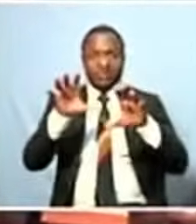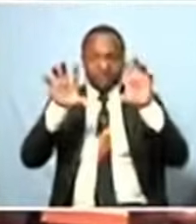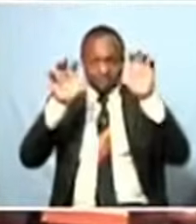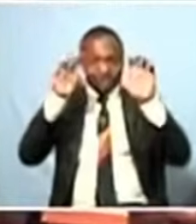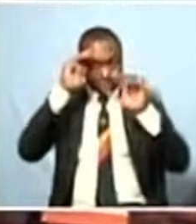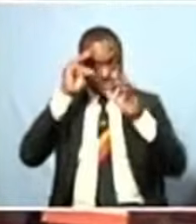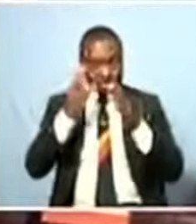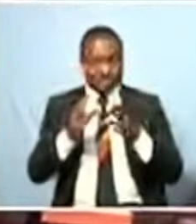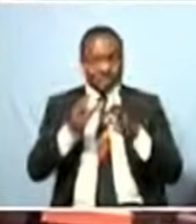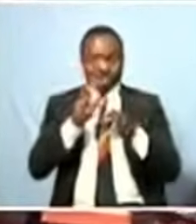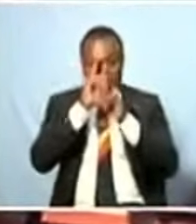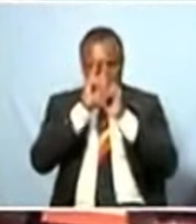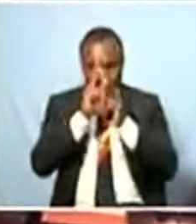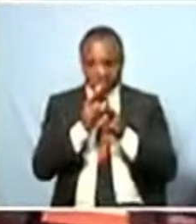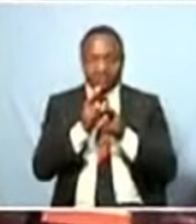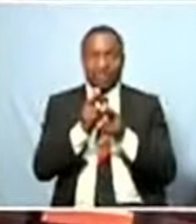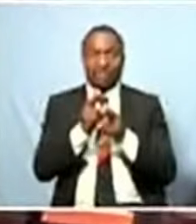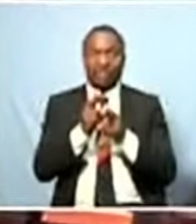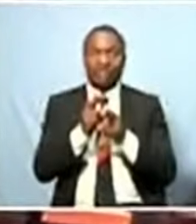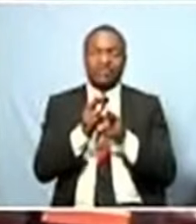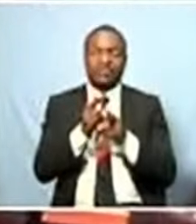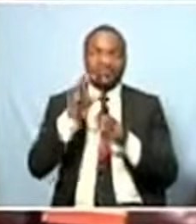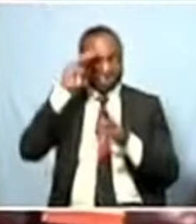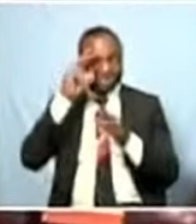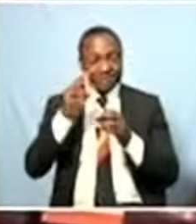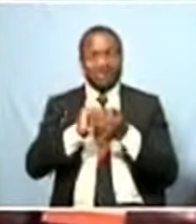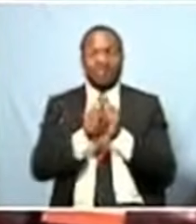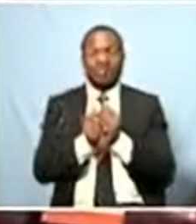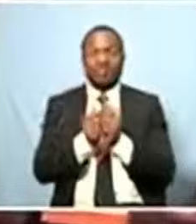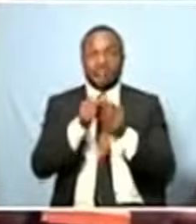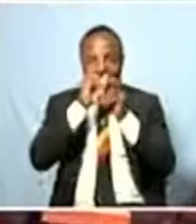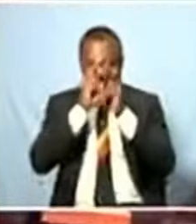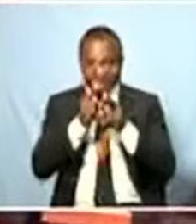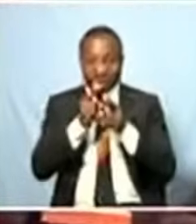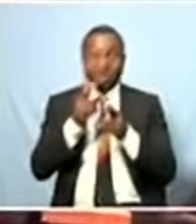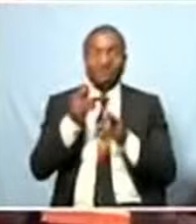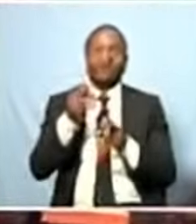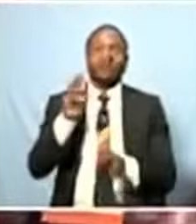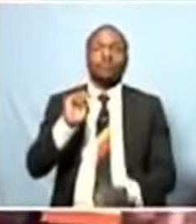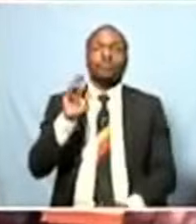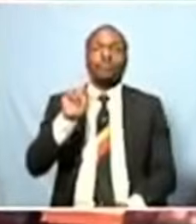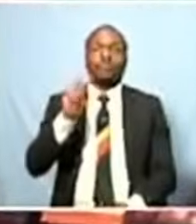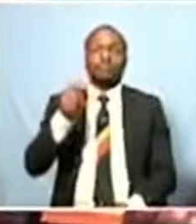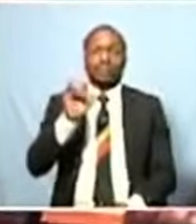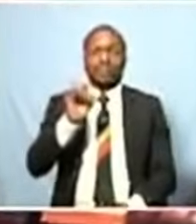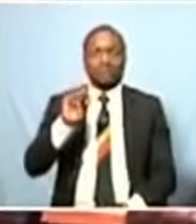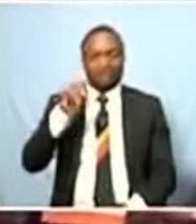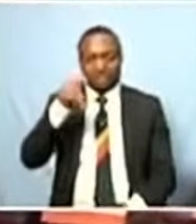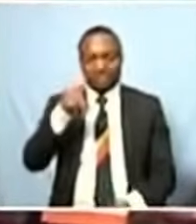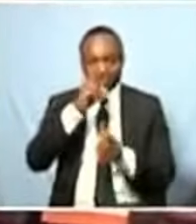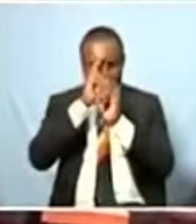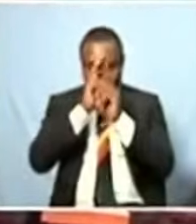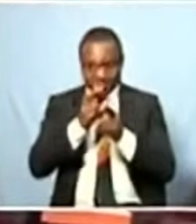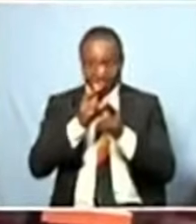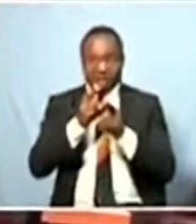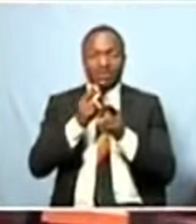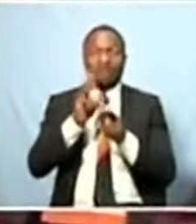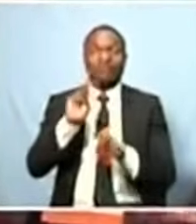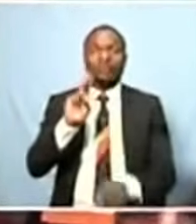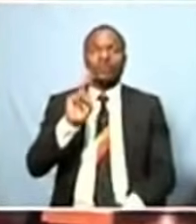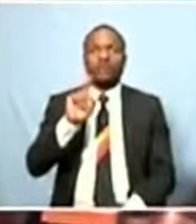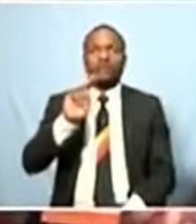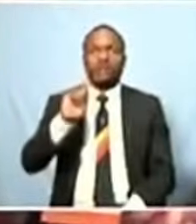Honorable Elvis Nkandu, MP; Honorable Felix Mtati, MP; Honorable Chipoka